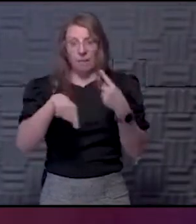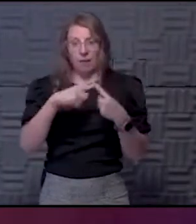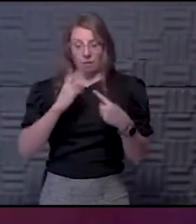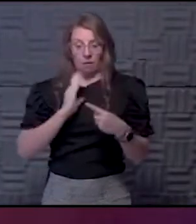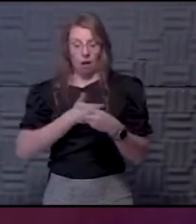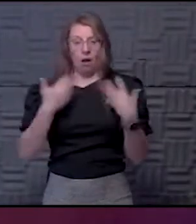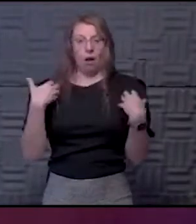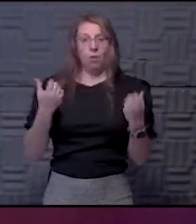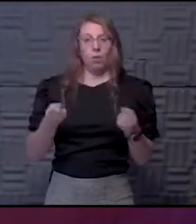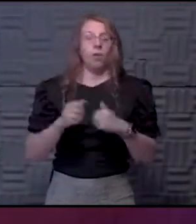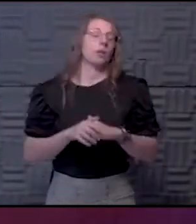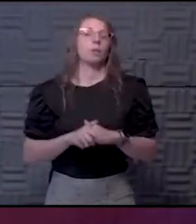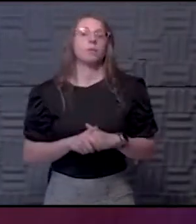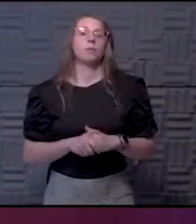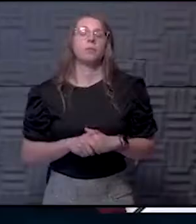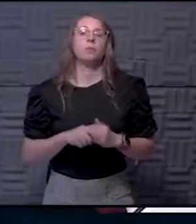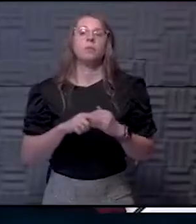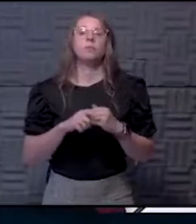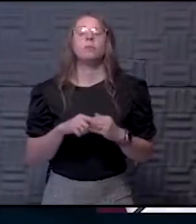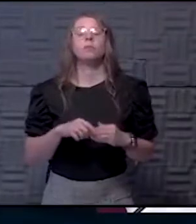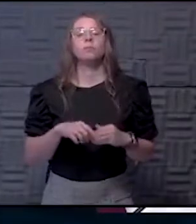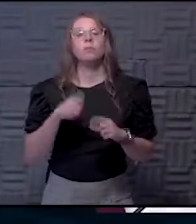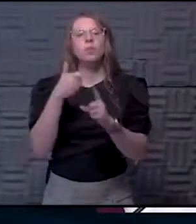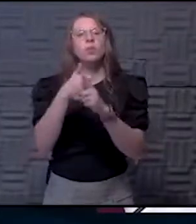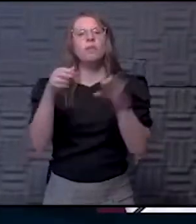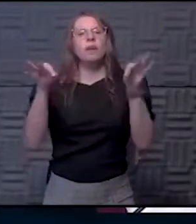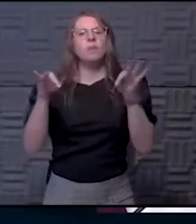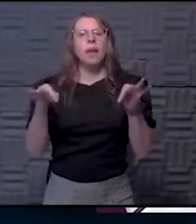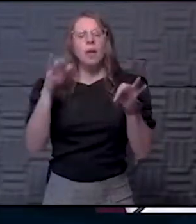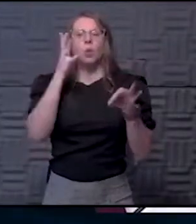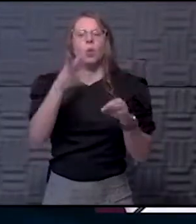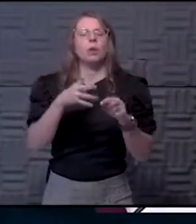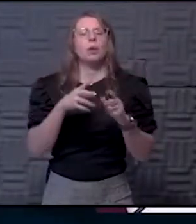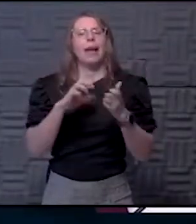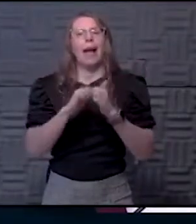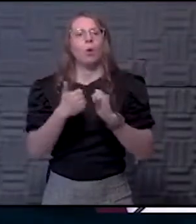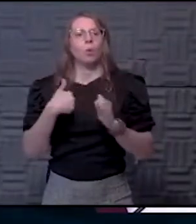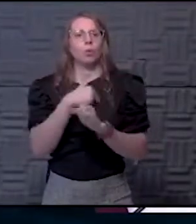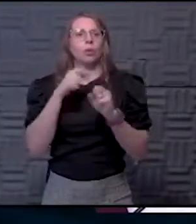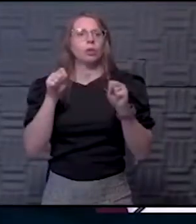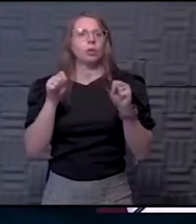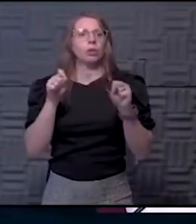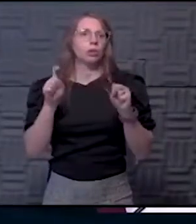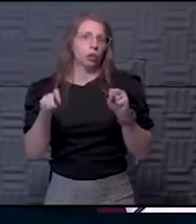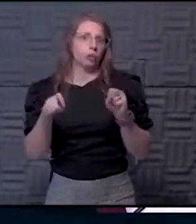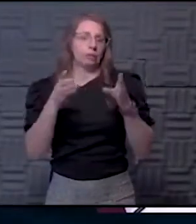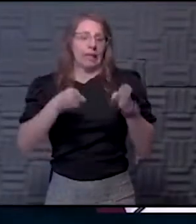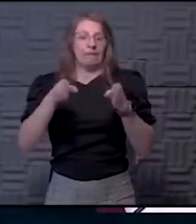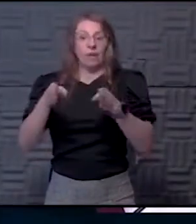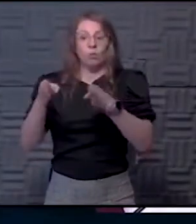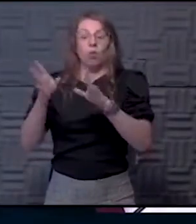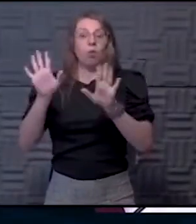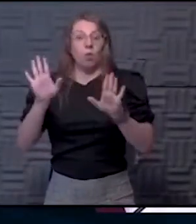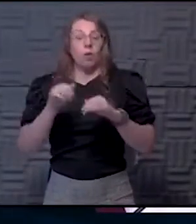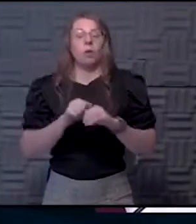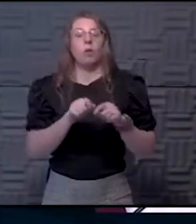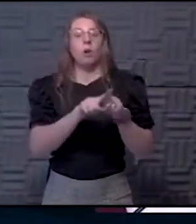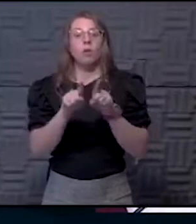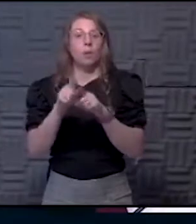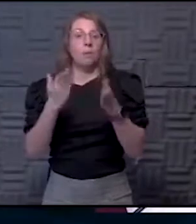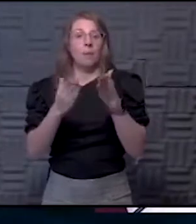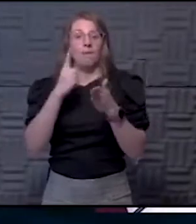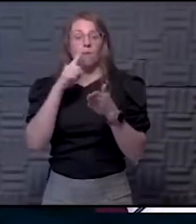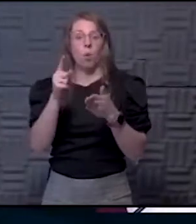How would you explain that, and how we should be individually, and then also maybe for